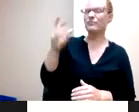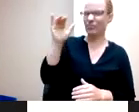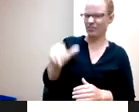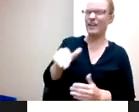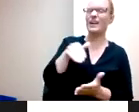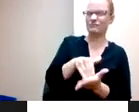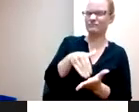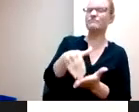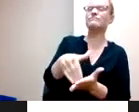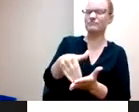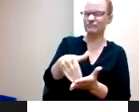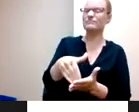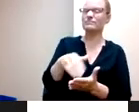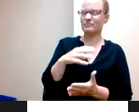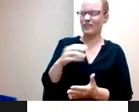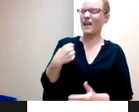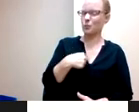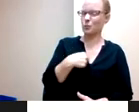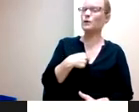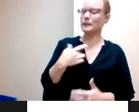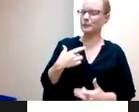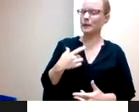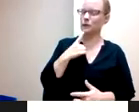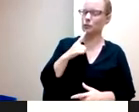question it. An example would be